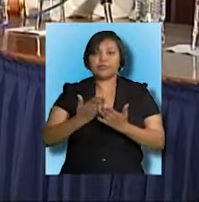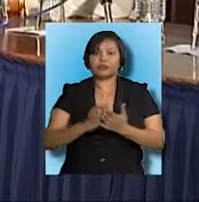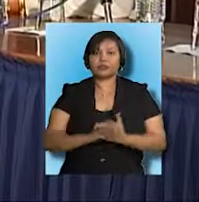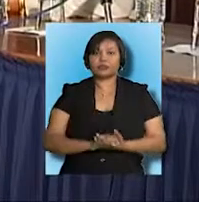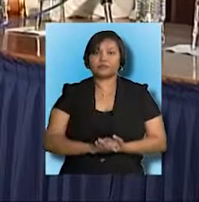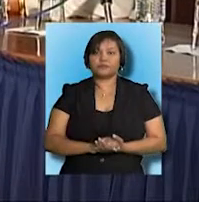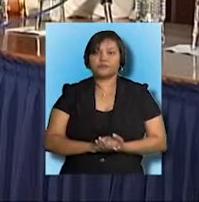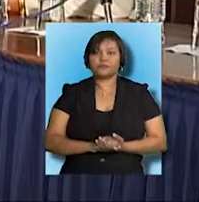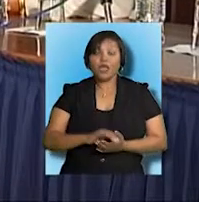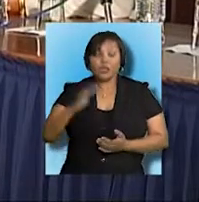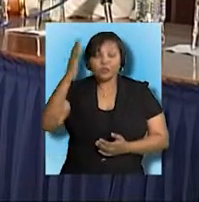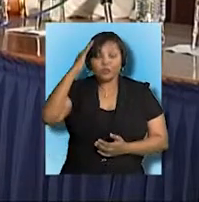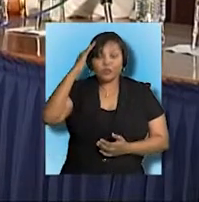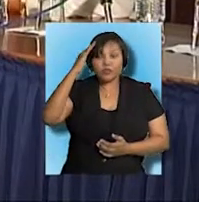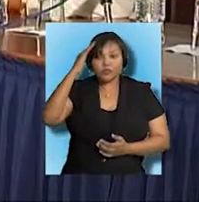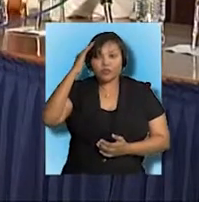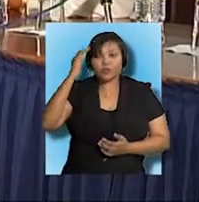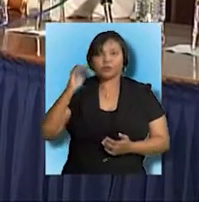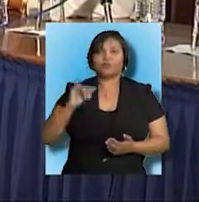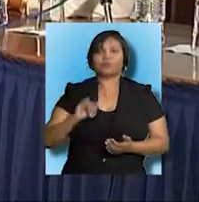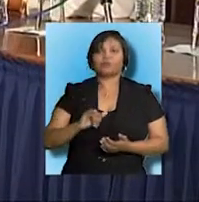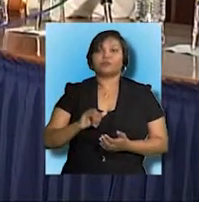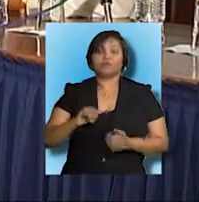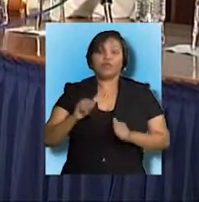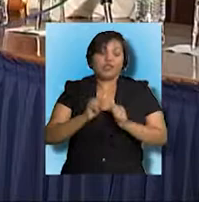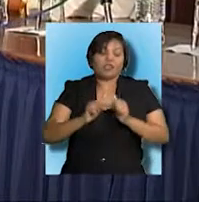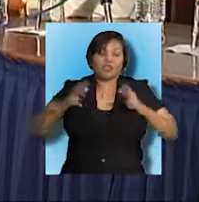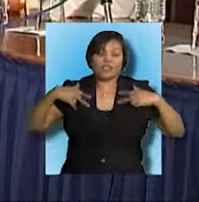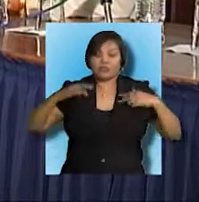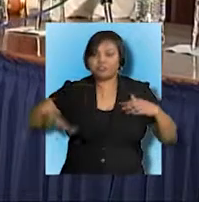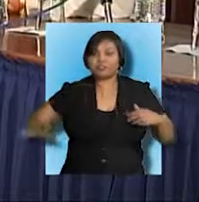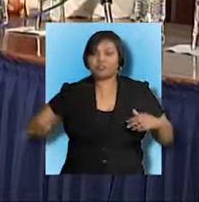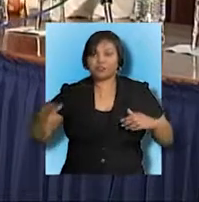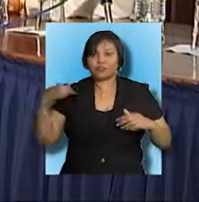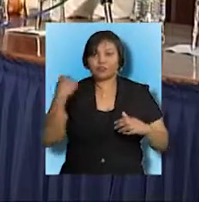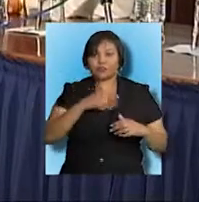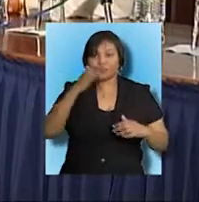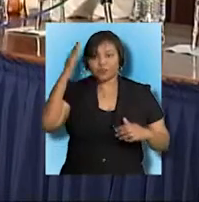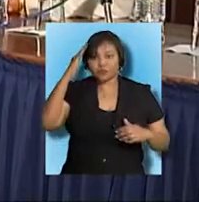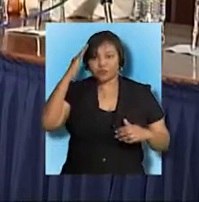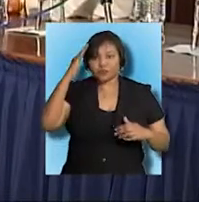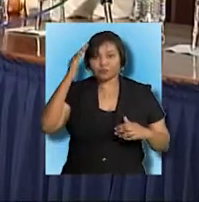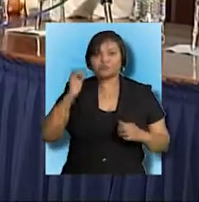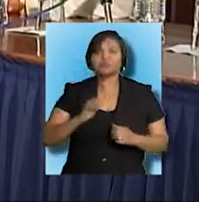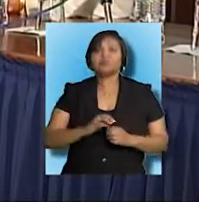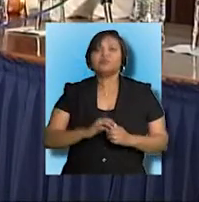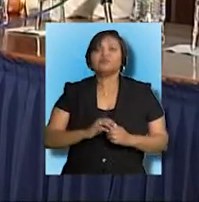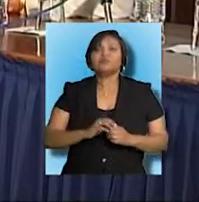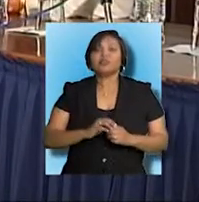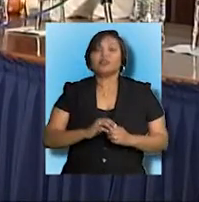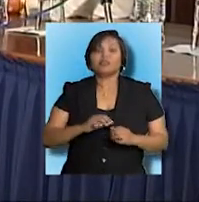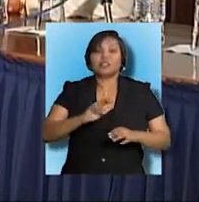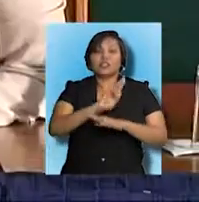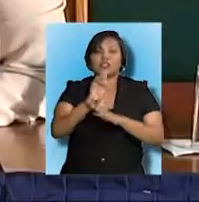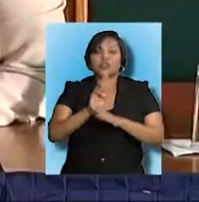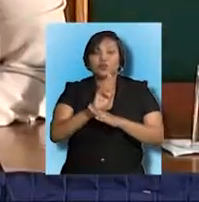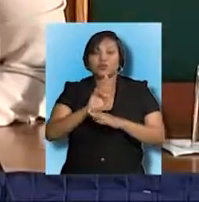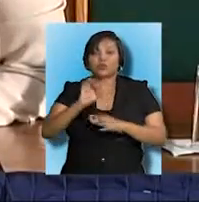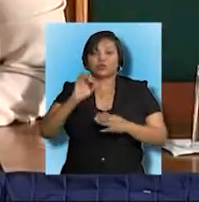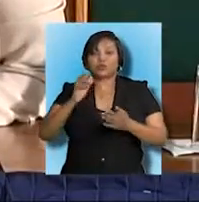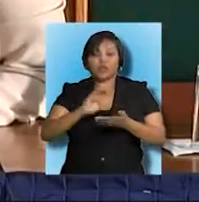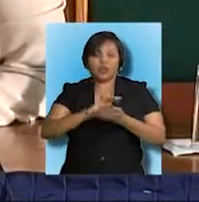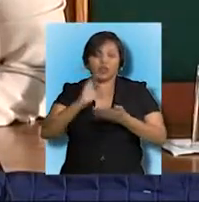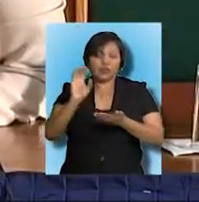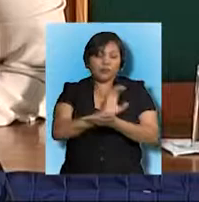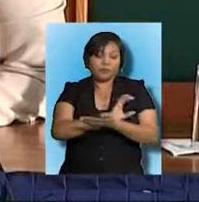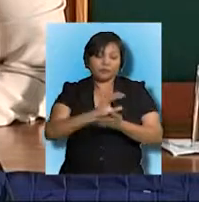you know, and because we have teenagers, we know, they spend a lot more time on things like iPods and iPads,